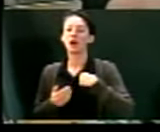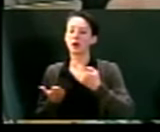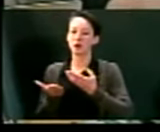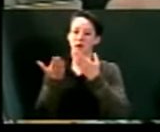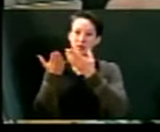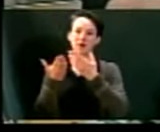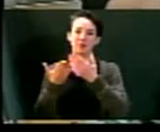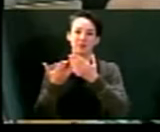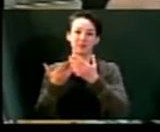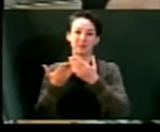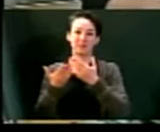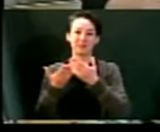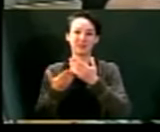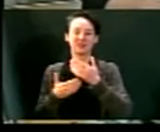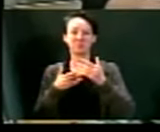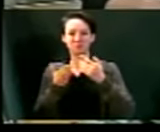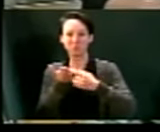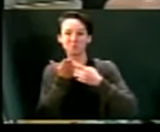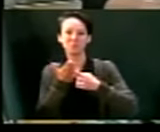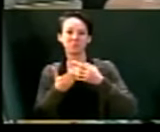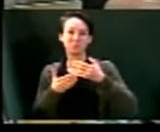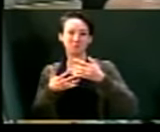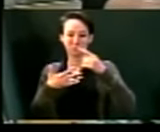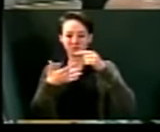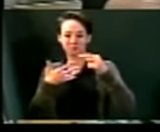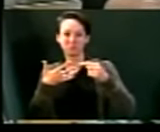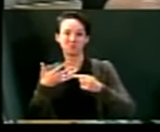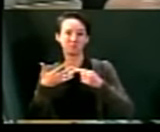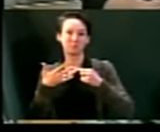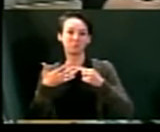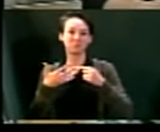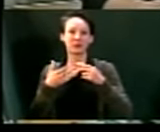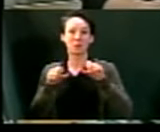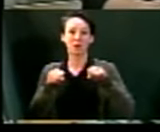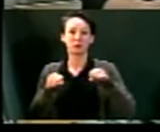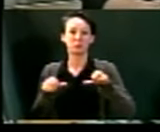steps for the strategic plan. Discussion and possible action.